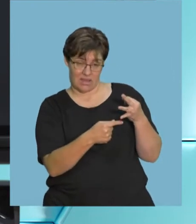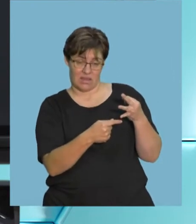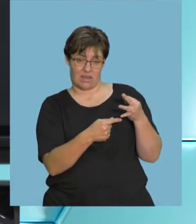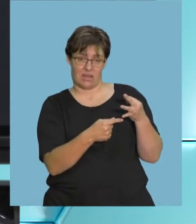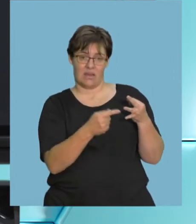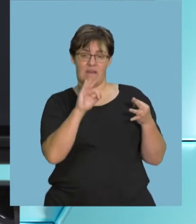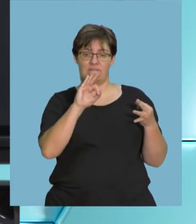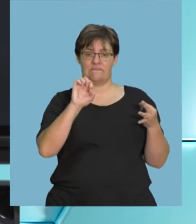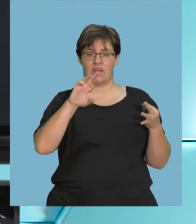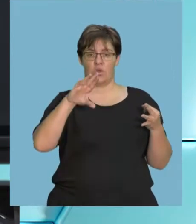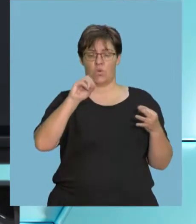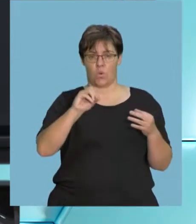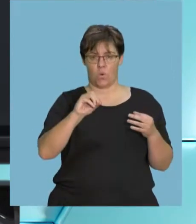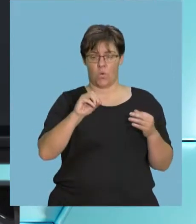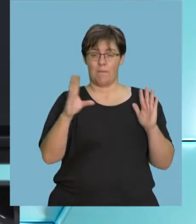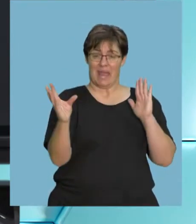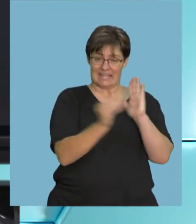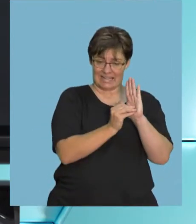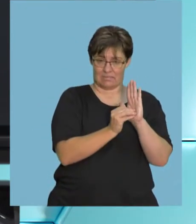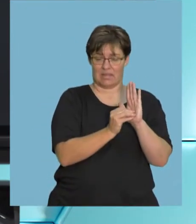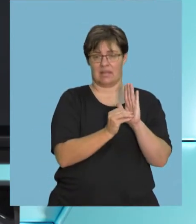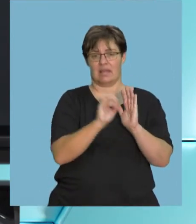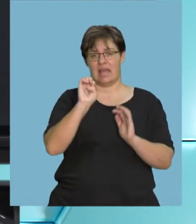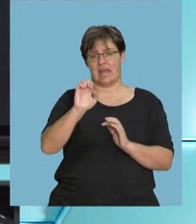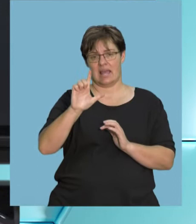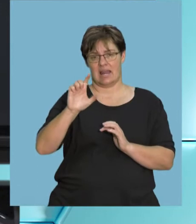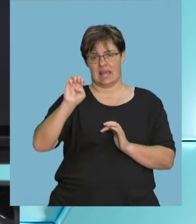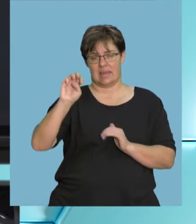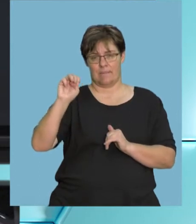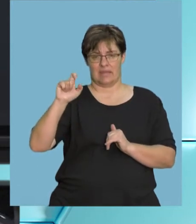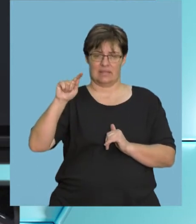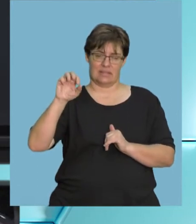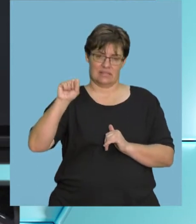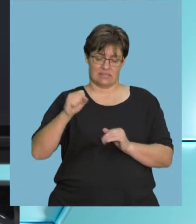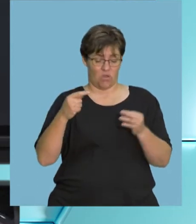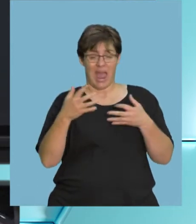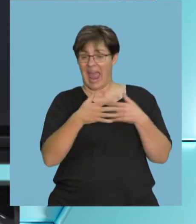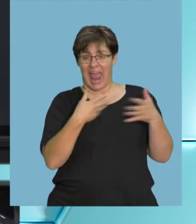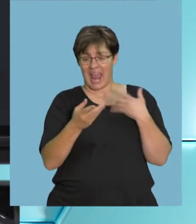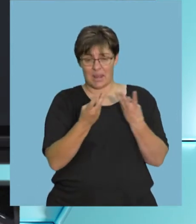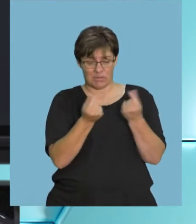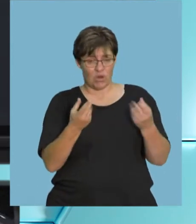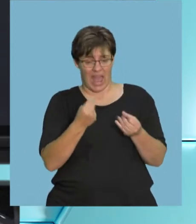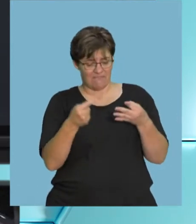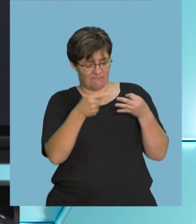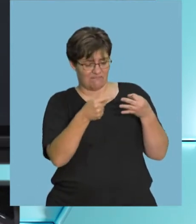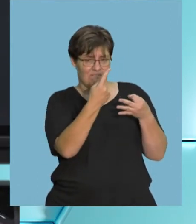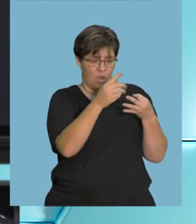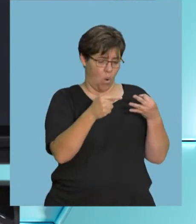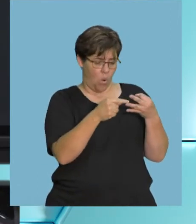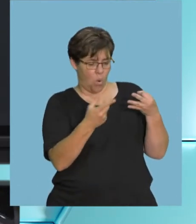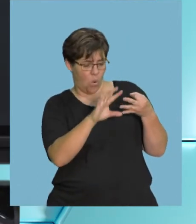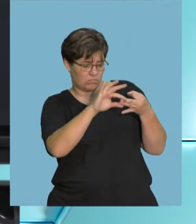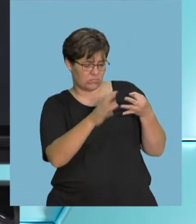are essentially referred to as ferromagnetic elements. So any material or object that contains any of these three or